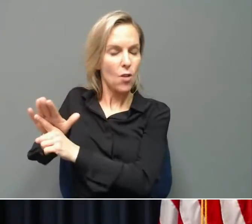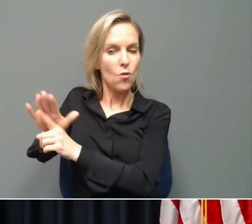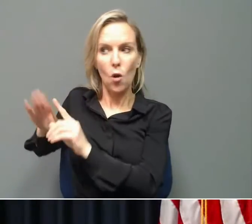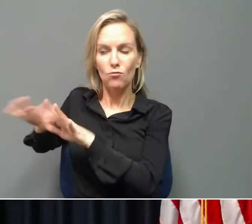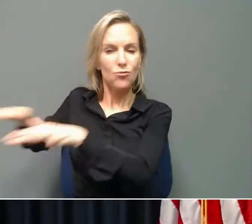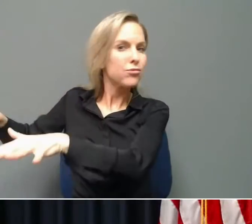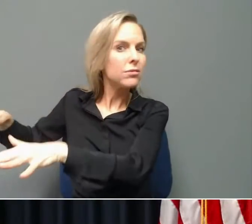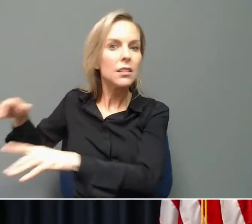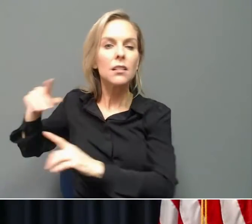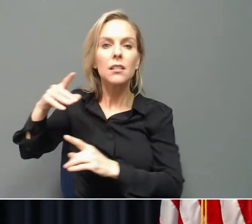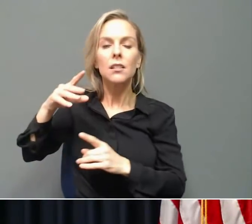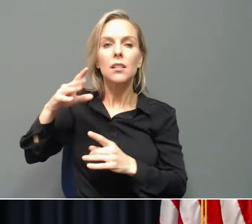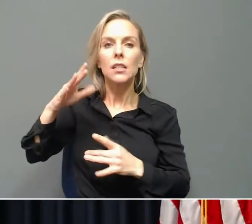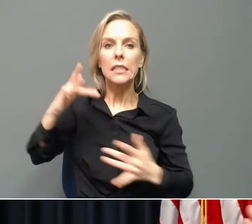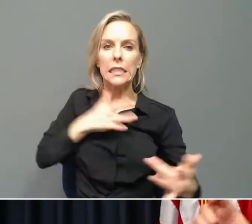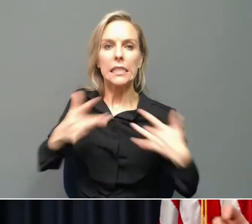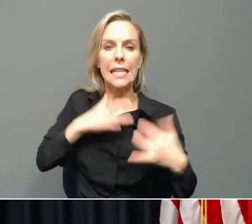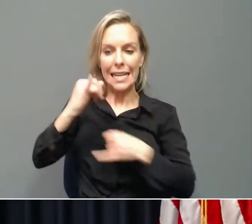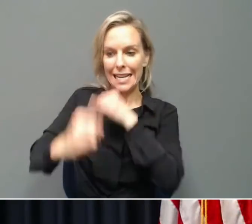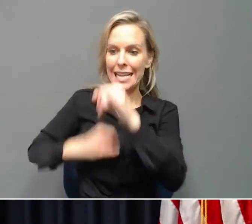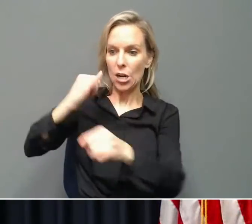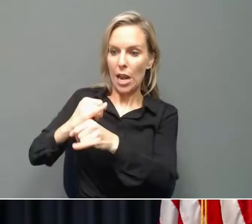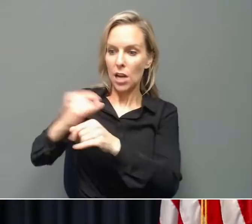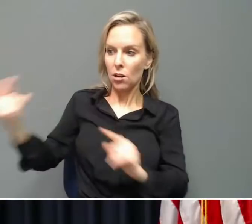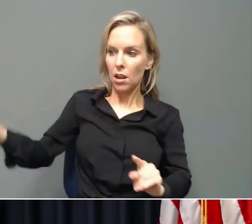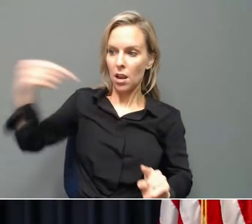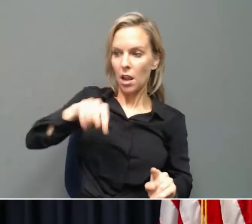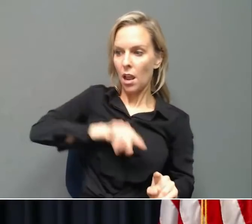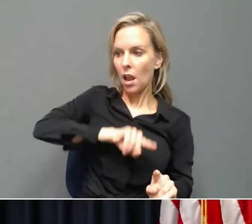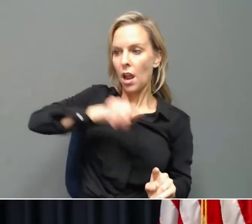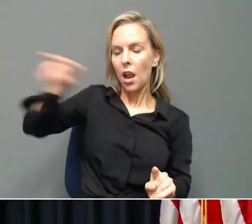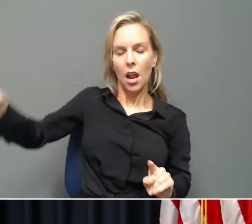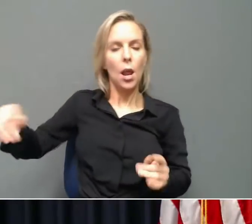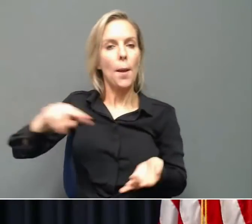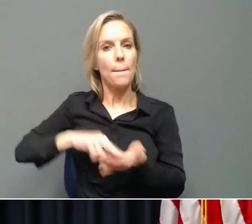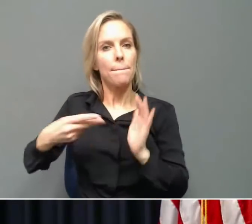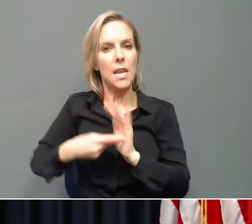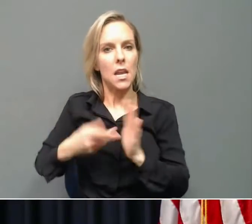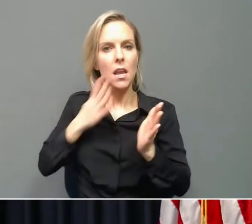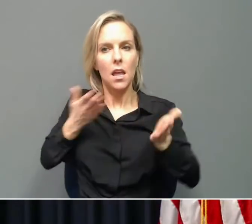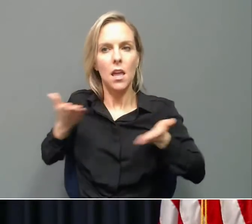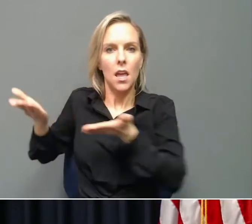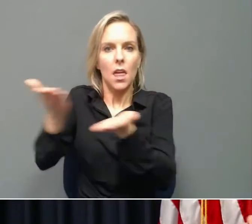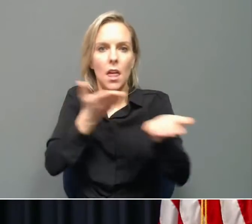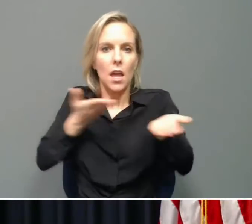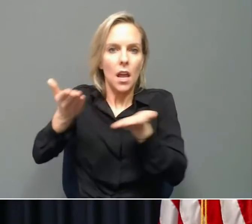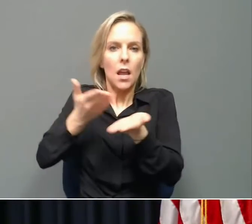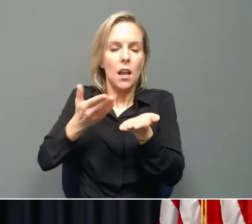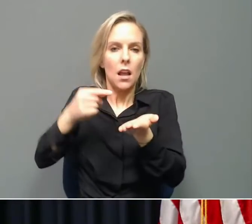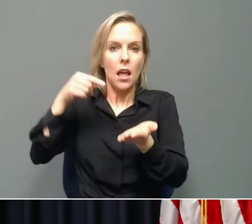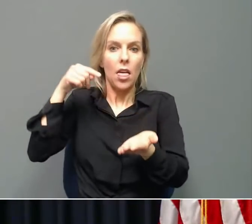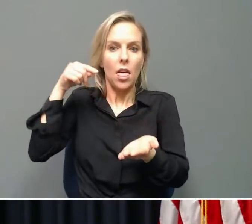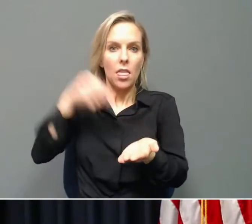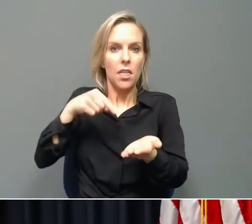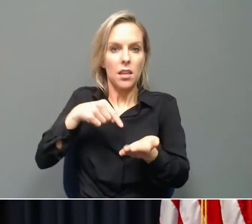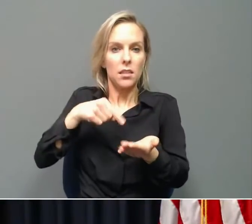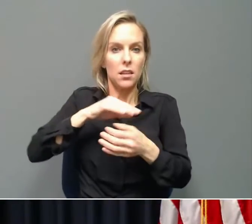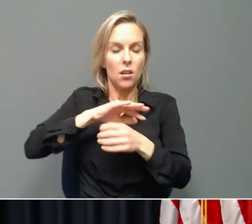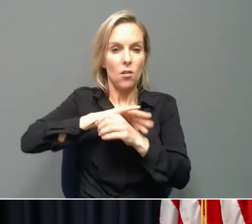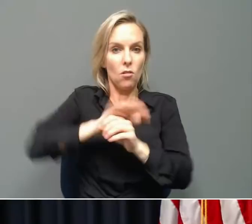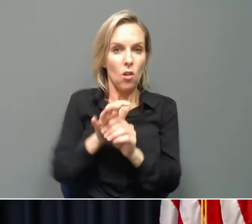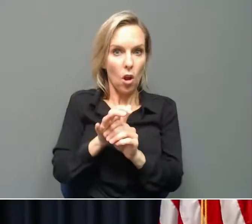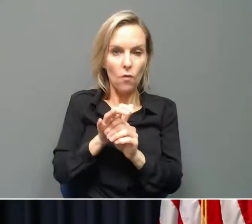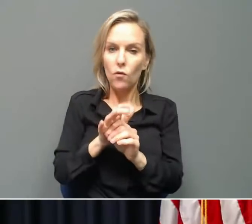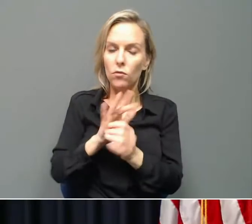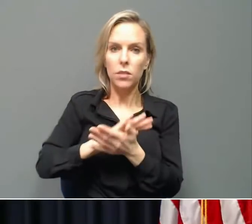cross international borders, that they're going to transport the most wicked forms of this virus to places, and that could